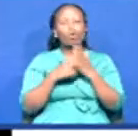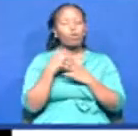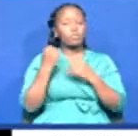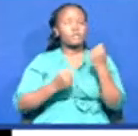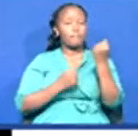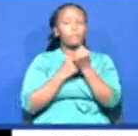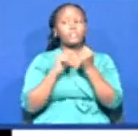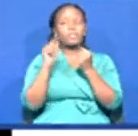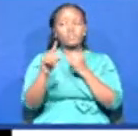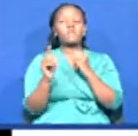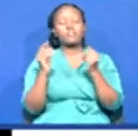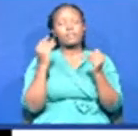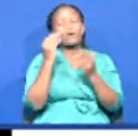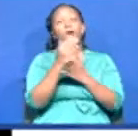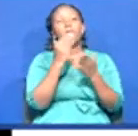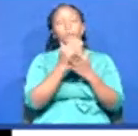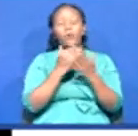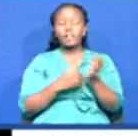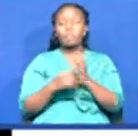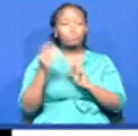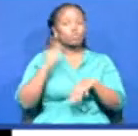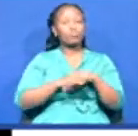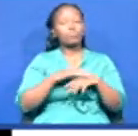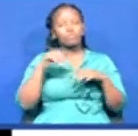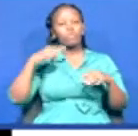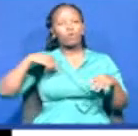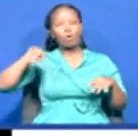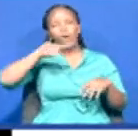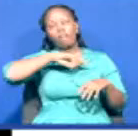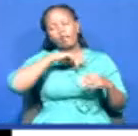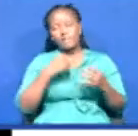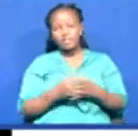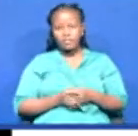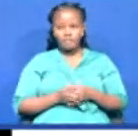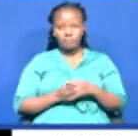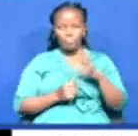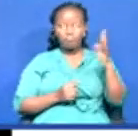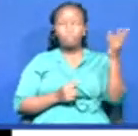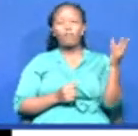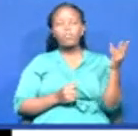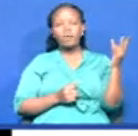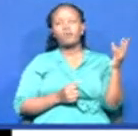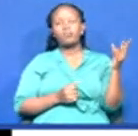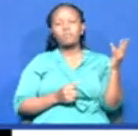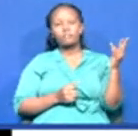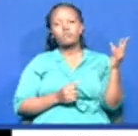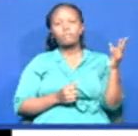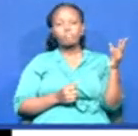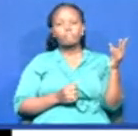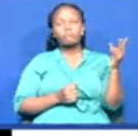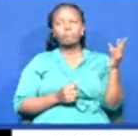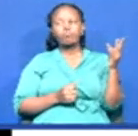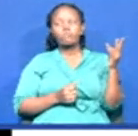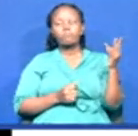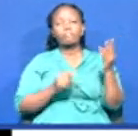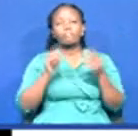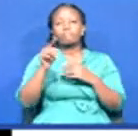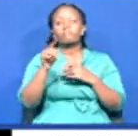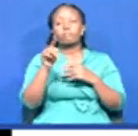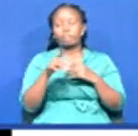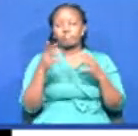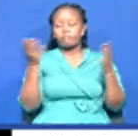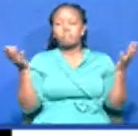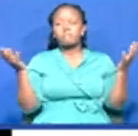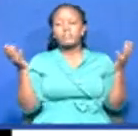recordation initiative. It is good for all of us. Fourth is that it would make